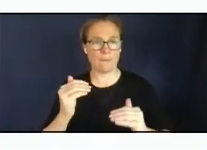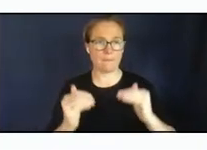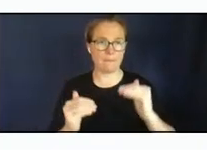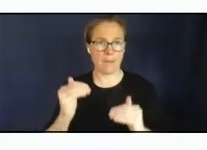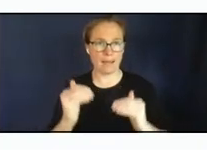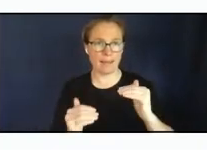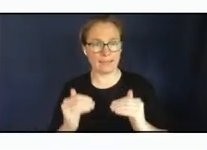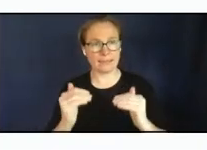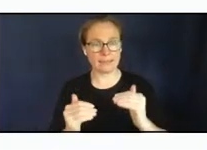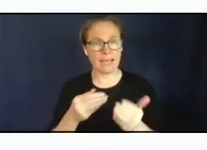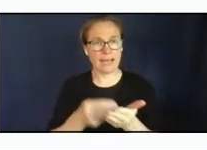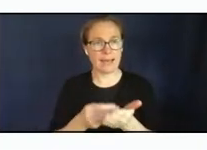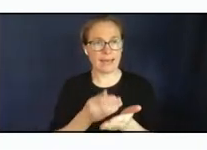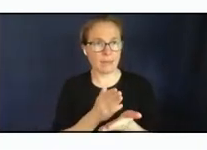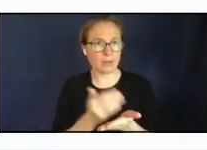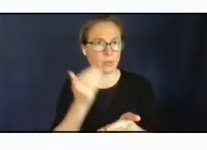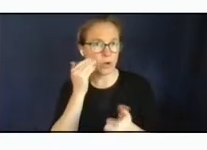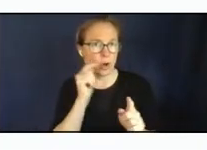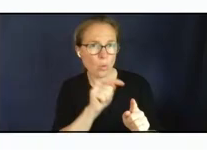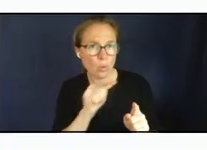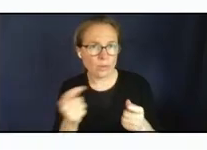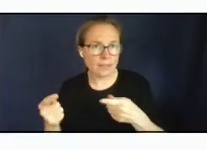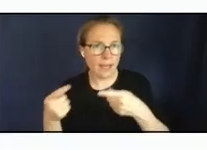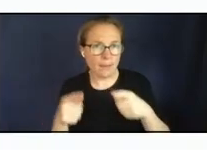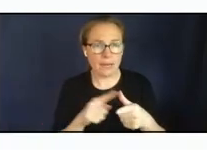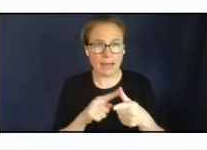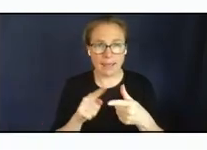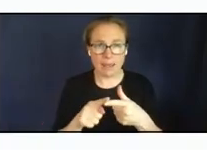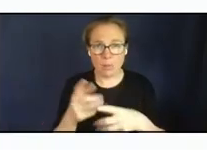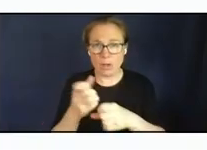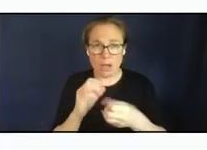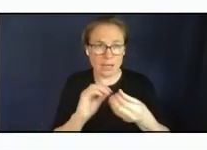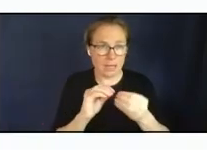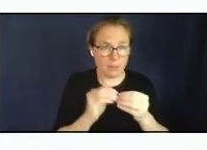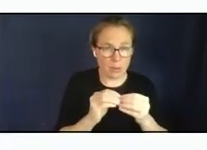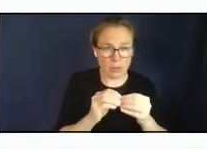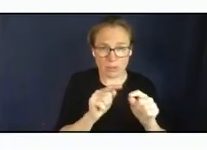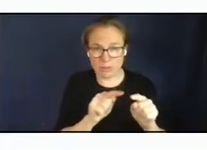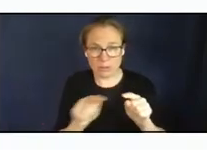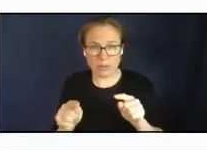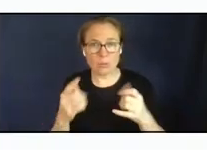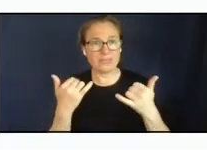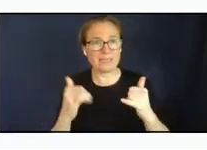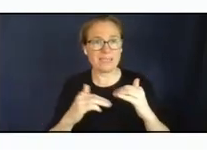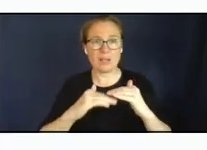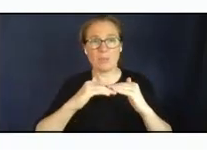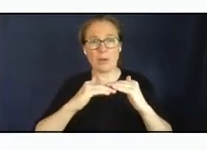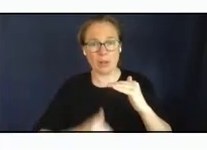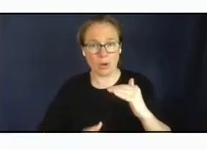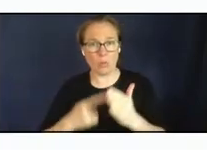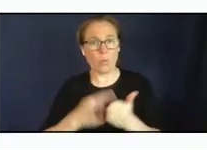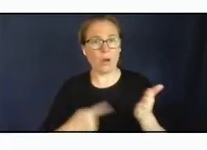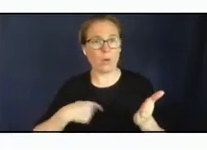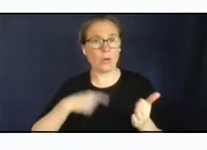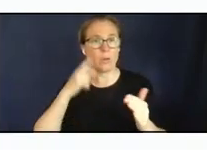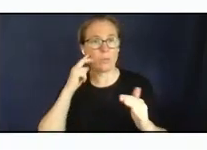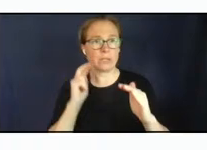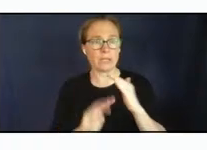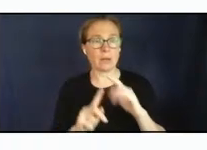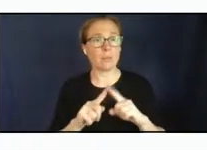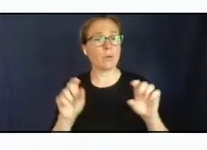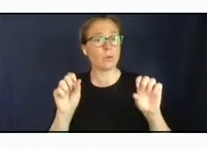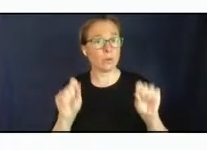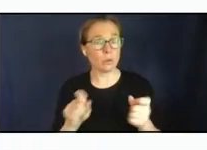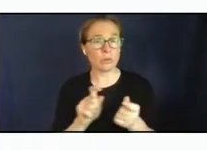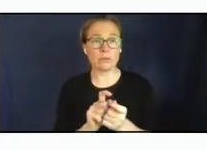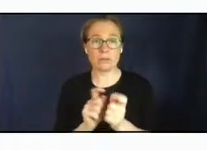was going on. And then as results came in a little bit better, still way below historical levels, we were able to make some adjustments. So